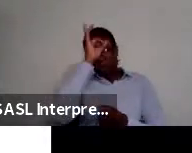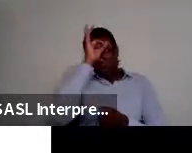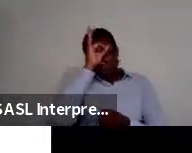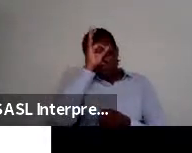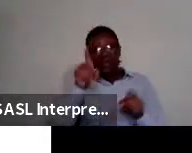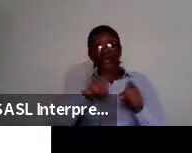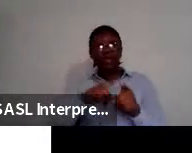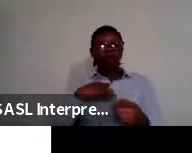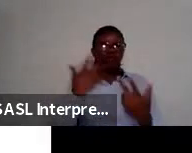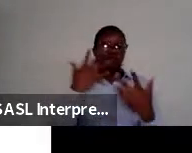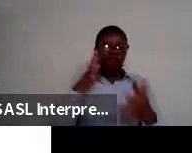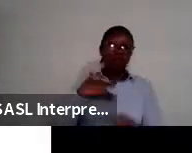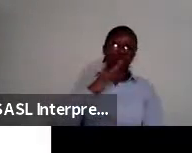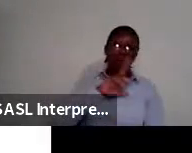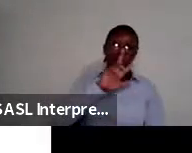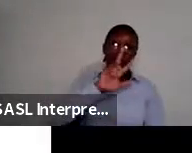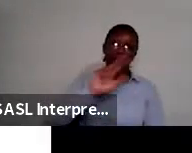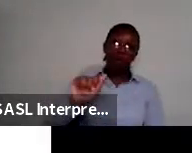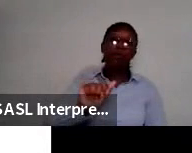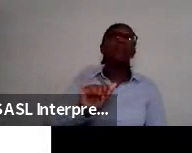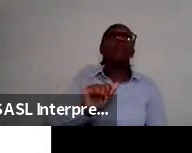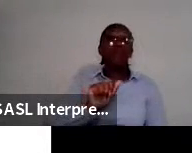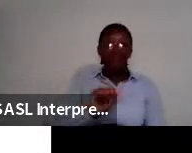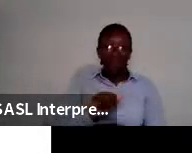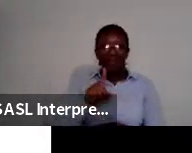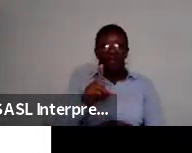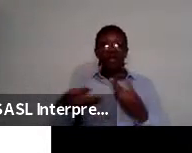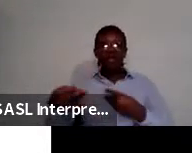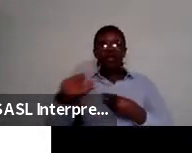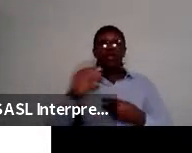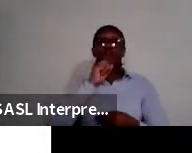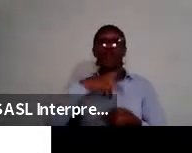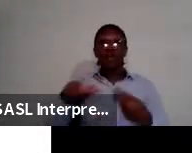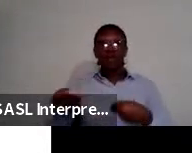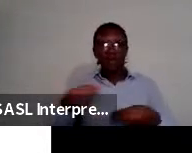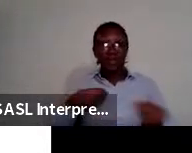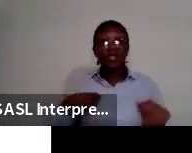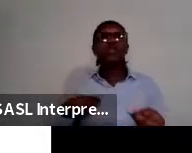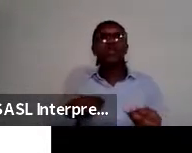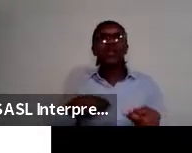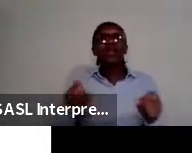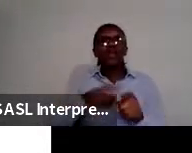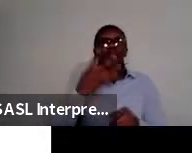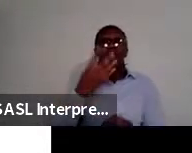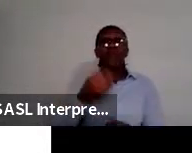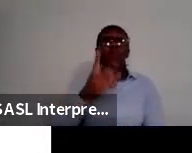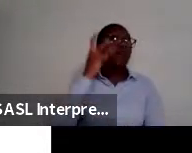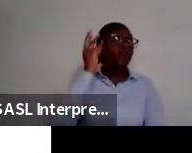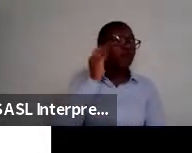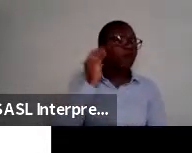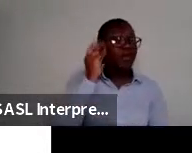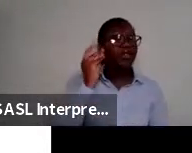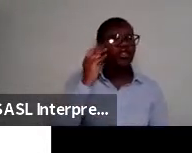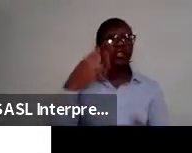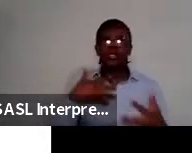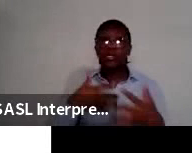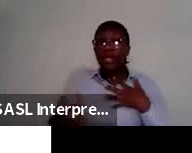are prima facie counterfeit goods. There should be sufficient information and particular